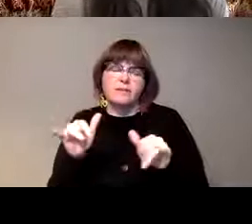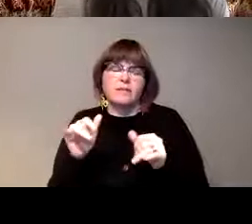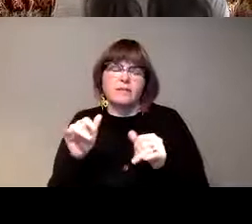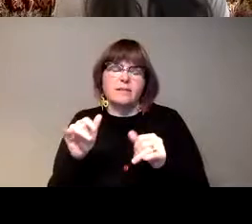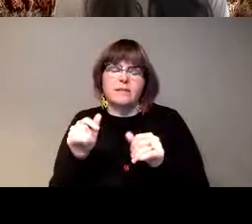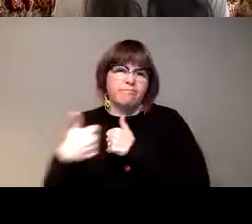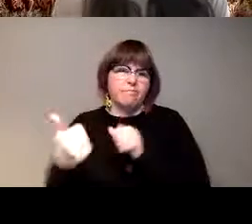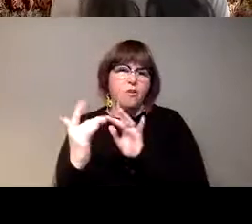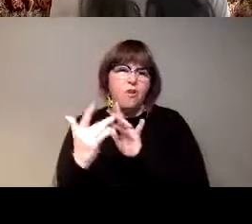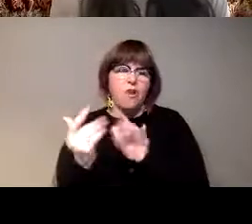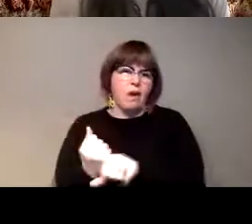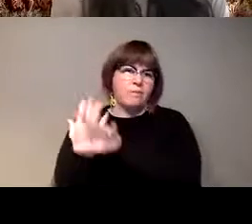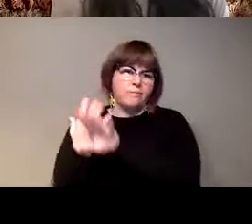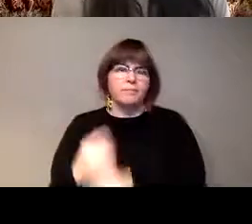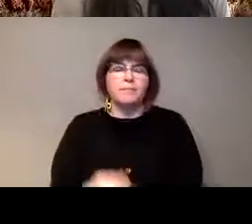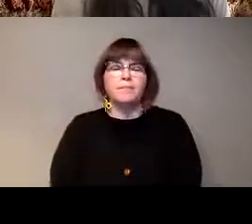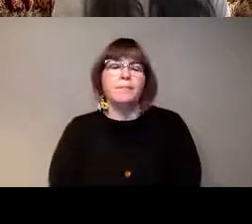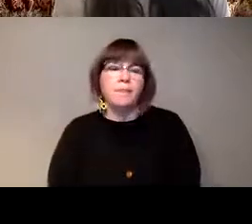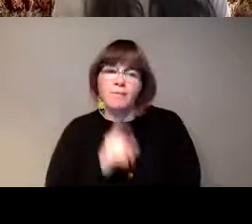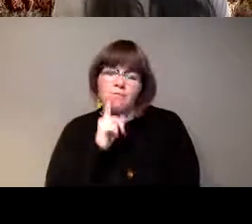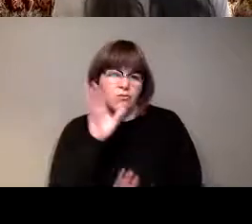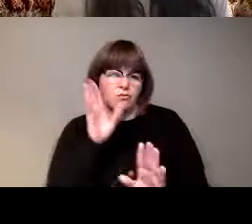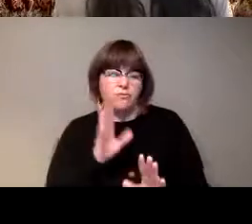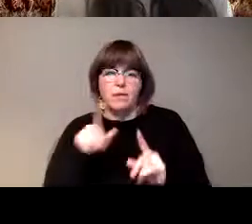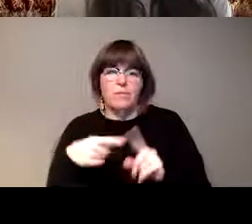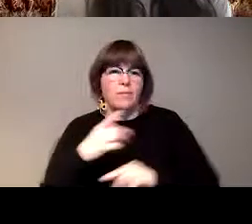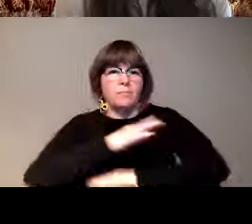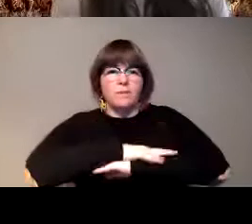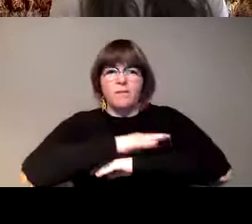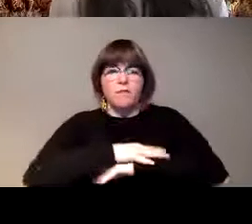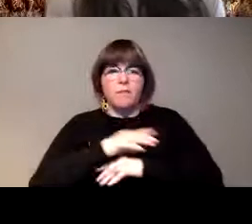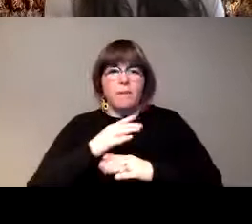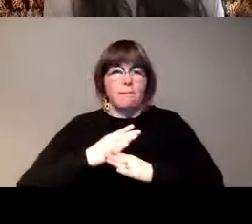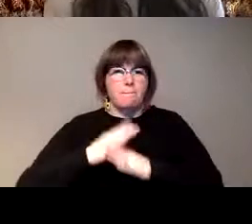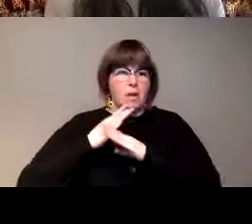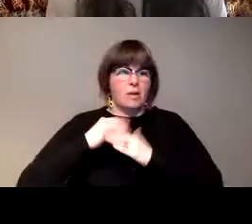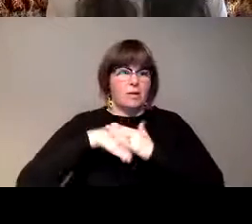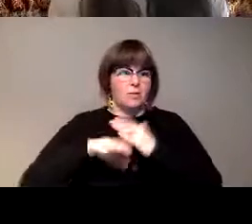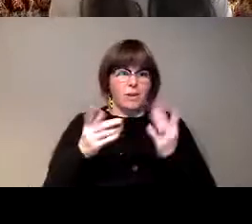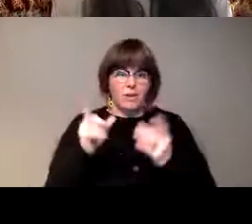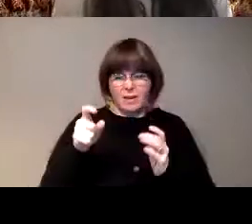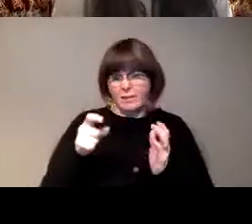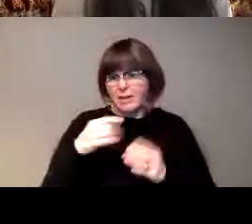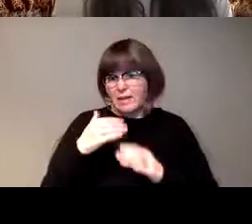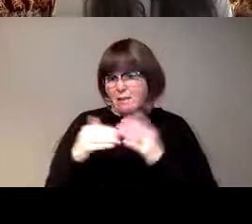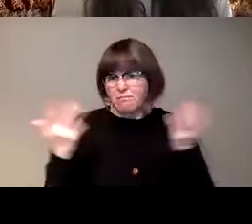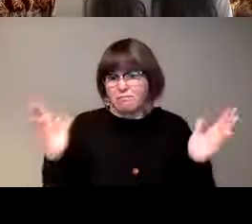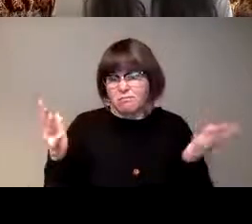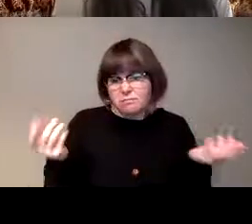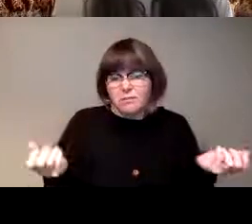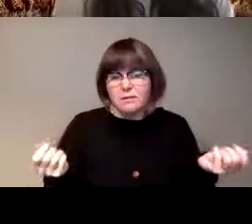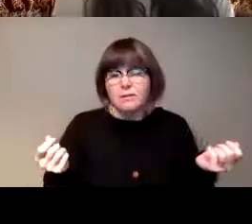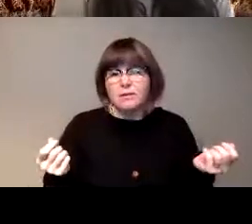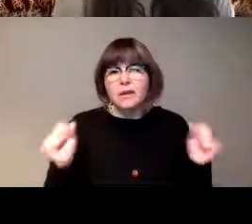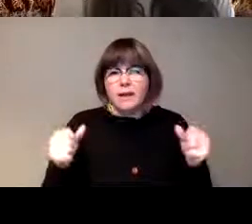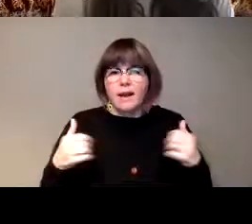totally online. And that's what's great about the Zooniverse platform, is that the only barrier to entry is an email address. And so you can